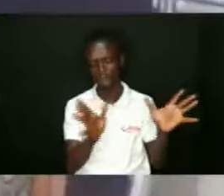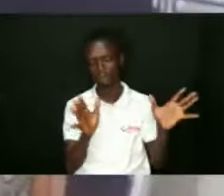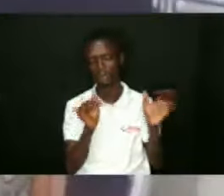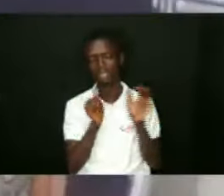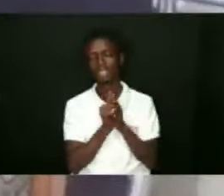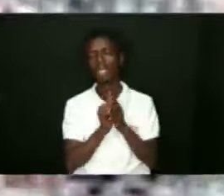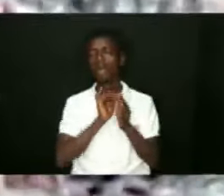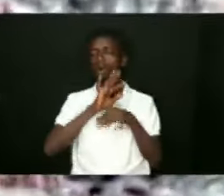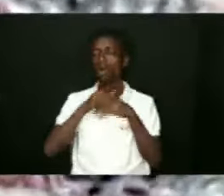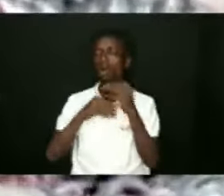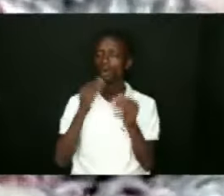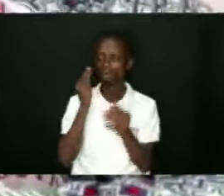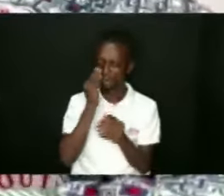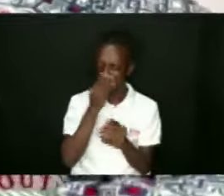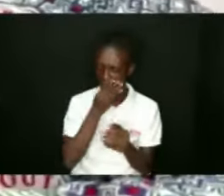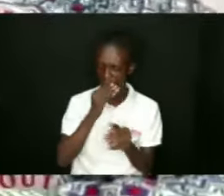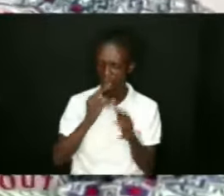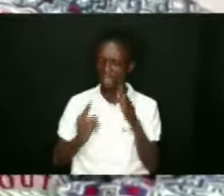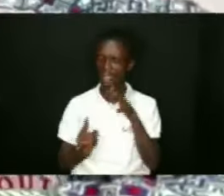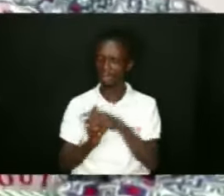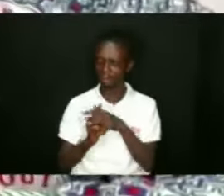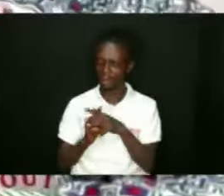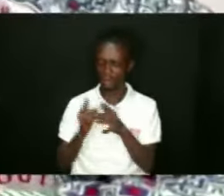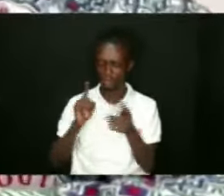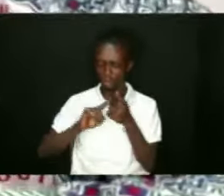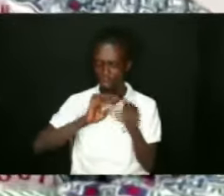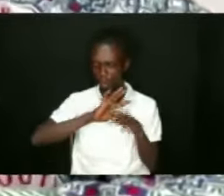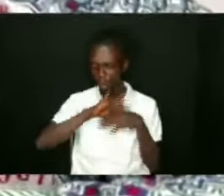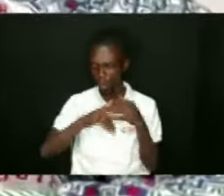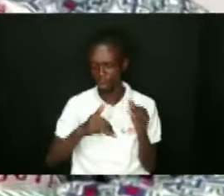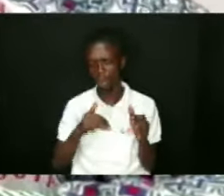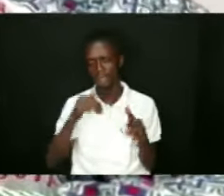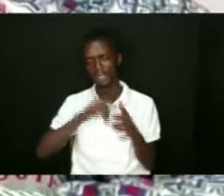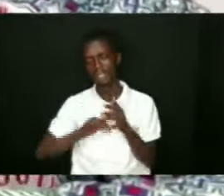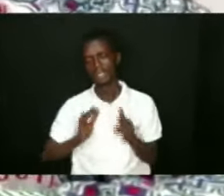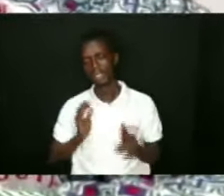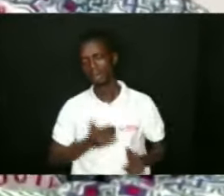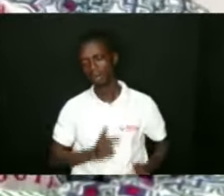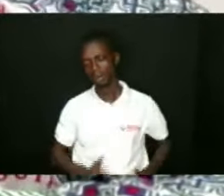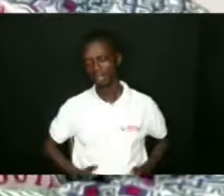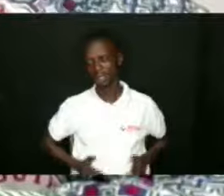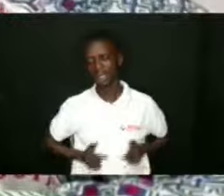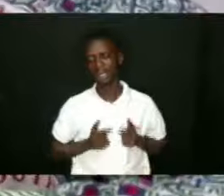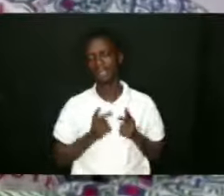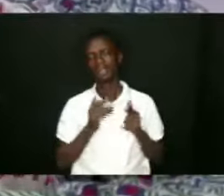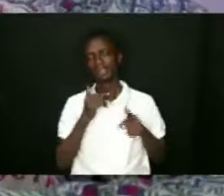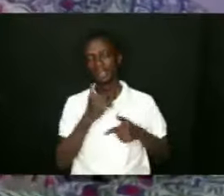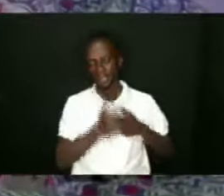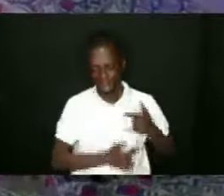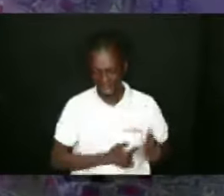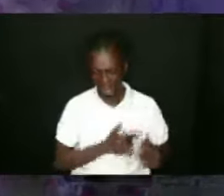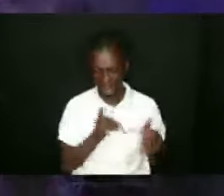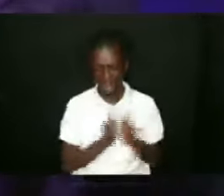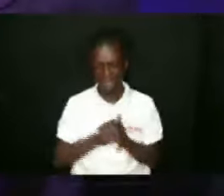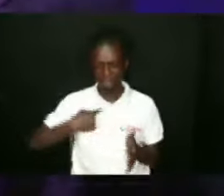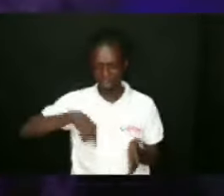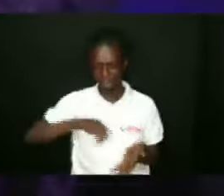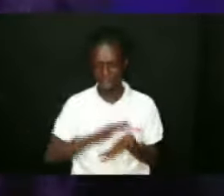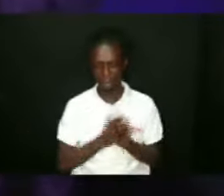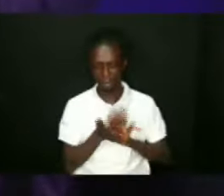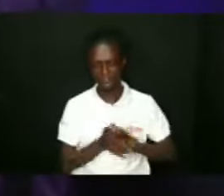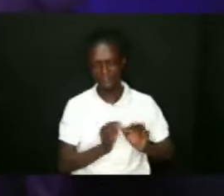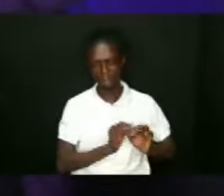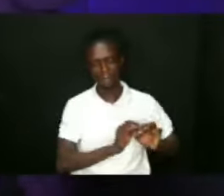The flower of Christ, the nature of Christ in our lives, O Lord. Grace to blossom, grace to flower in